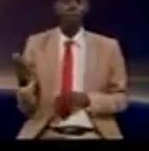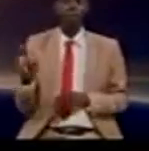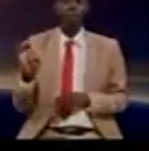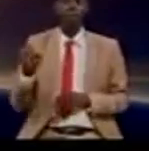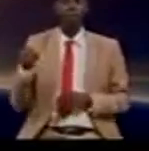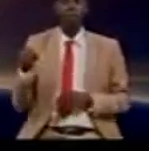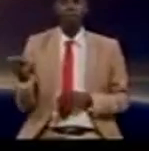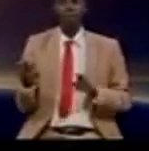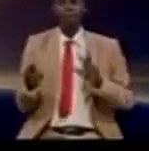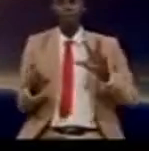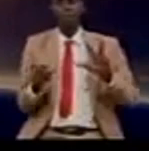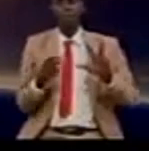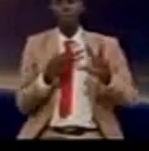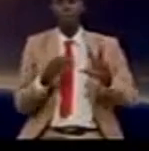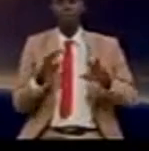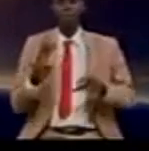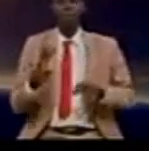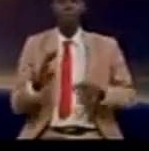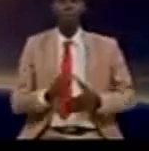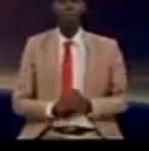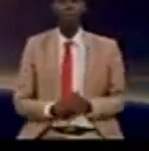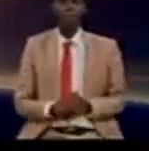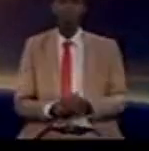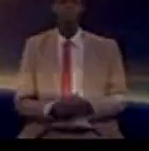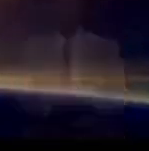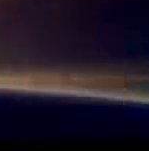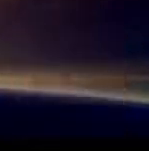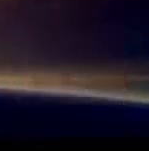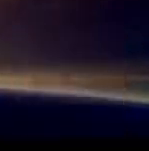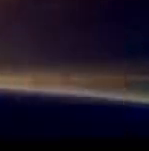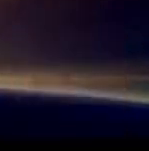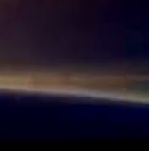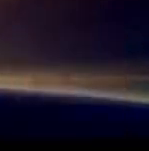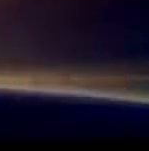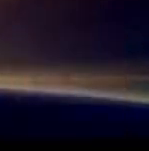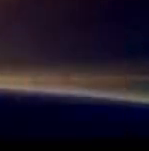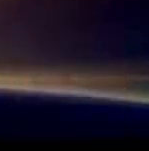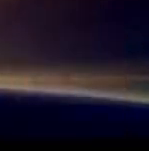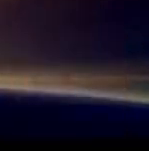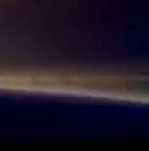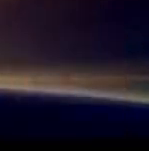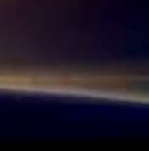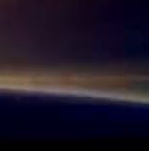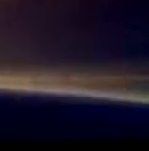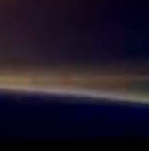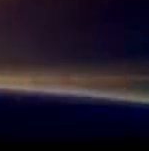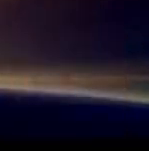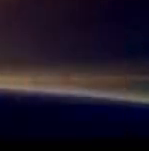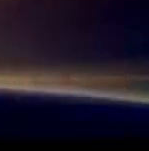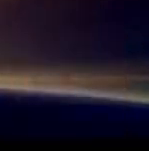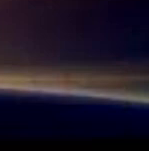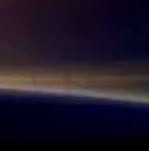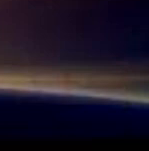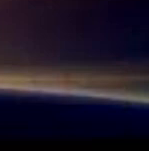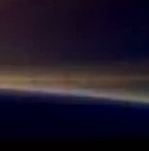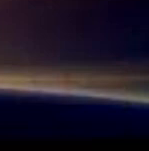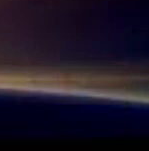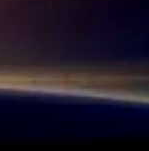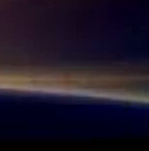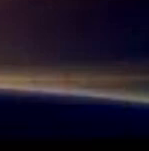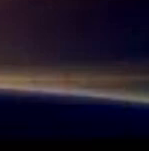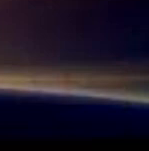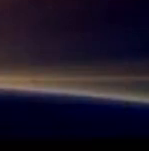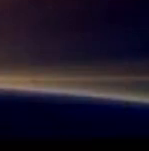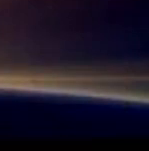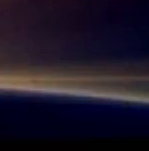3. For this cause I, Paul, the prisoner of Jesus Christ for you Gentiles, if ye have